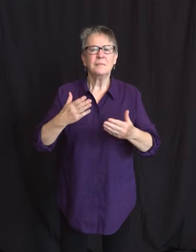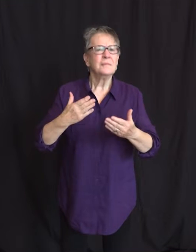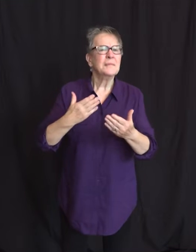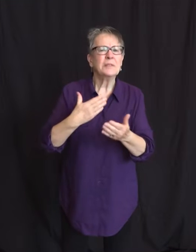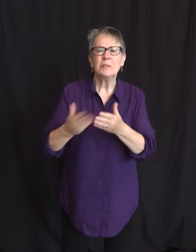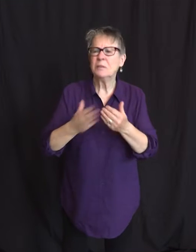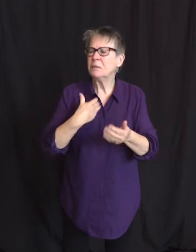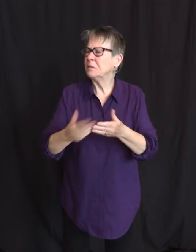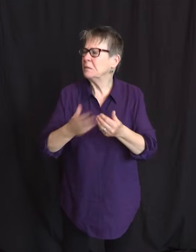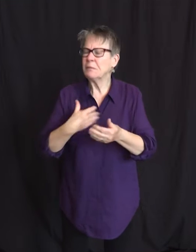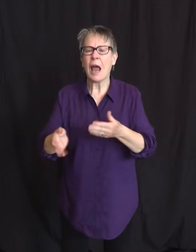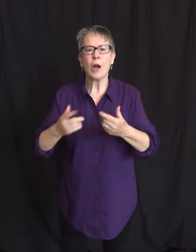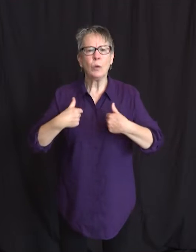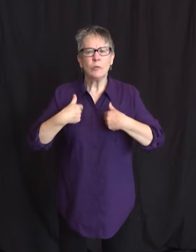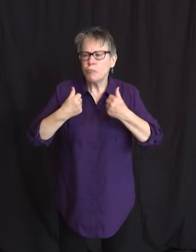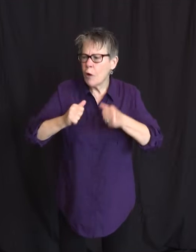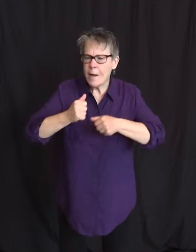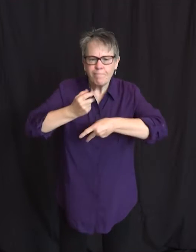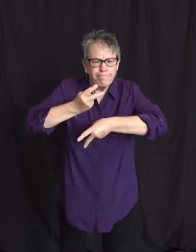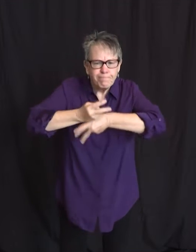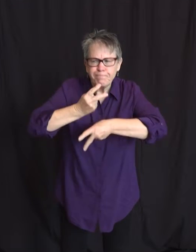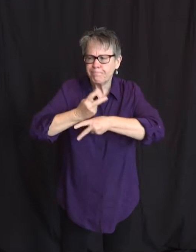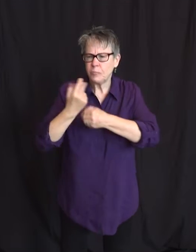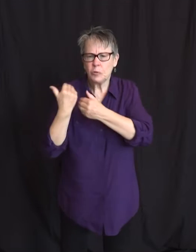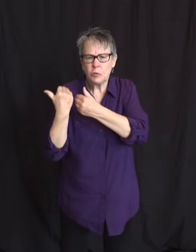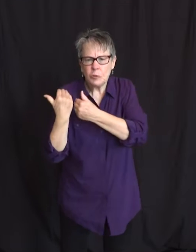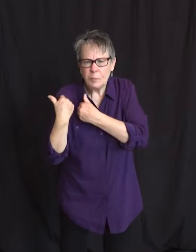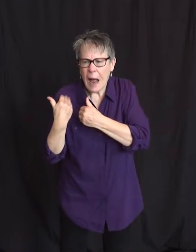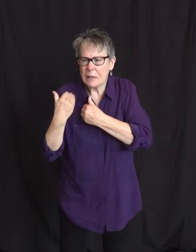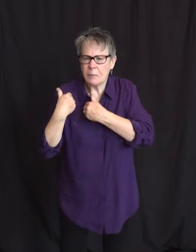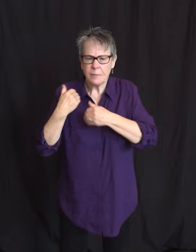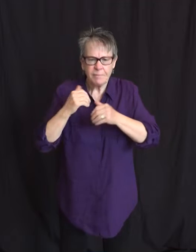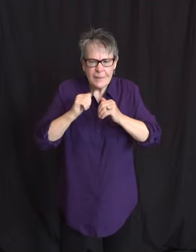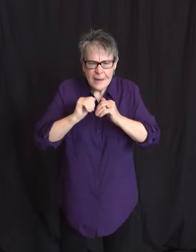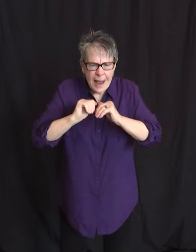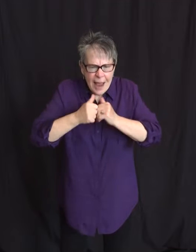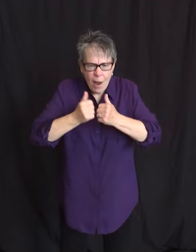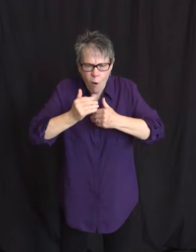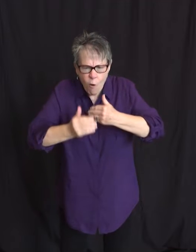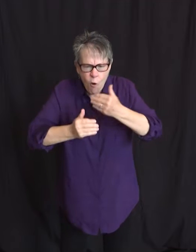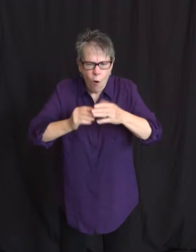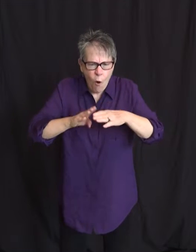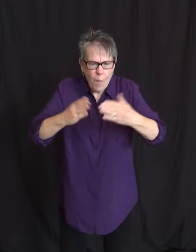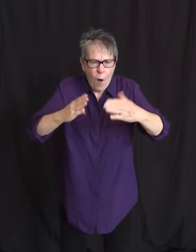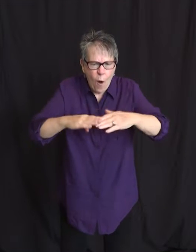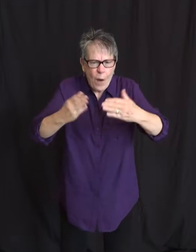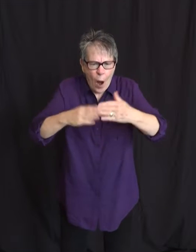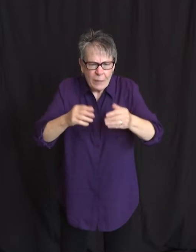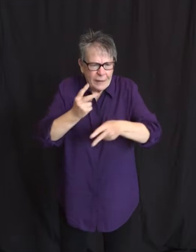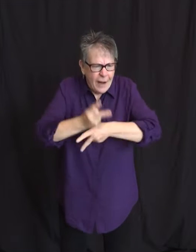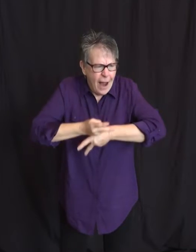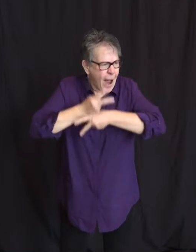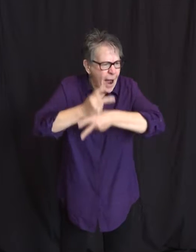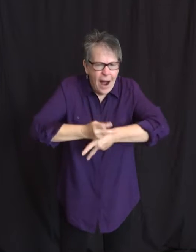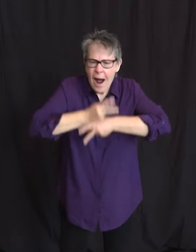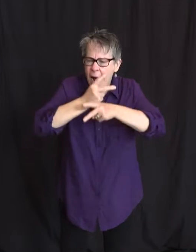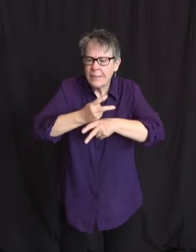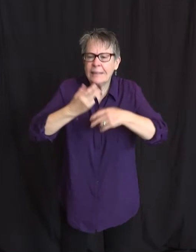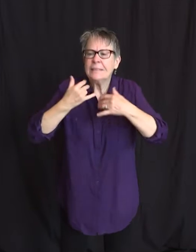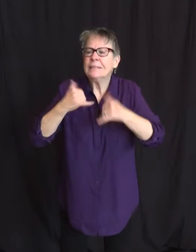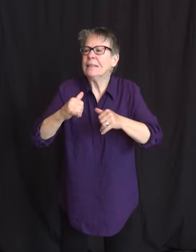That much we are sure about. We will see this virus again. Our goal will be to prevent these new cases from